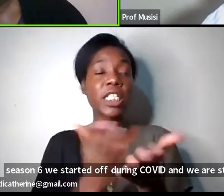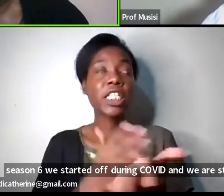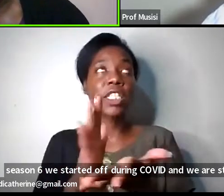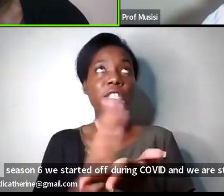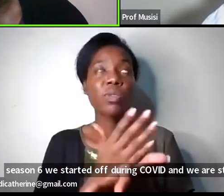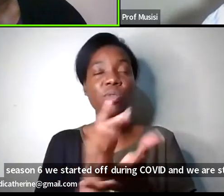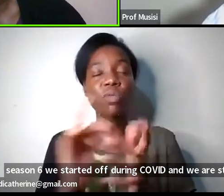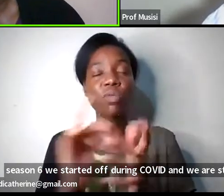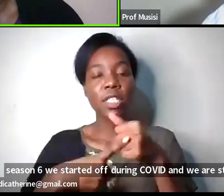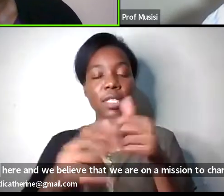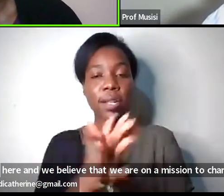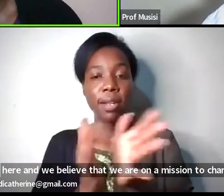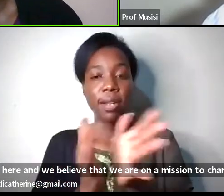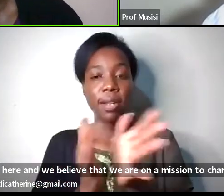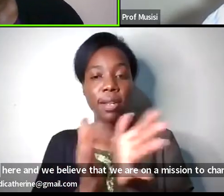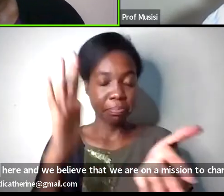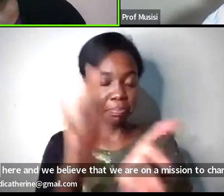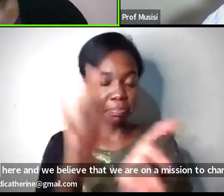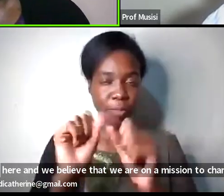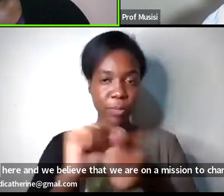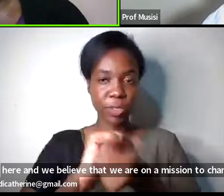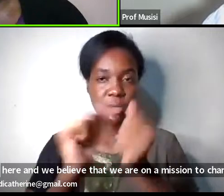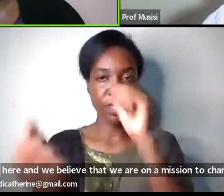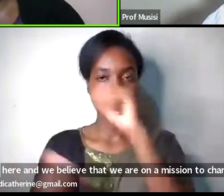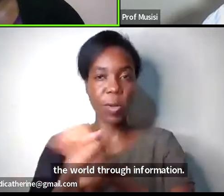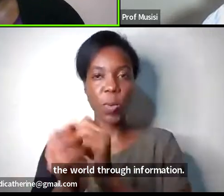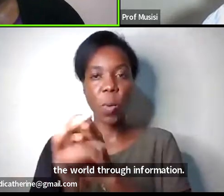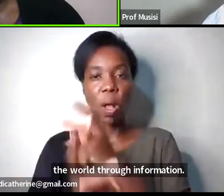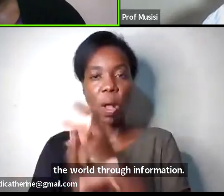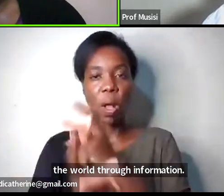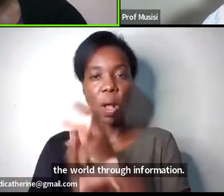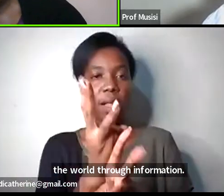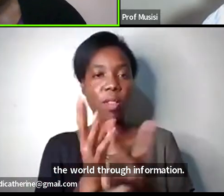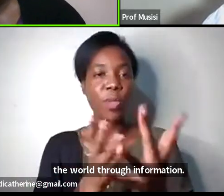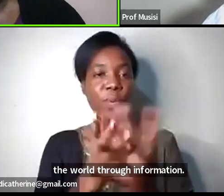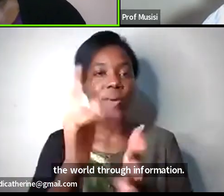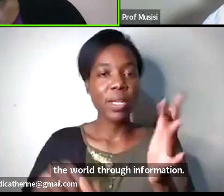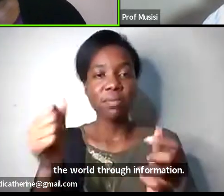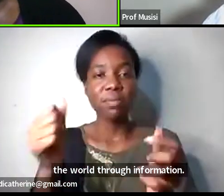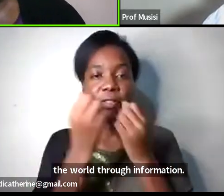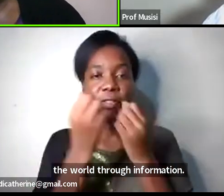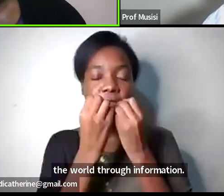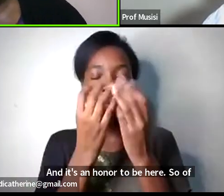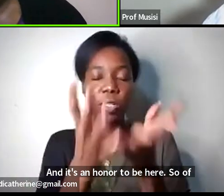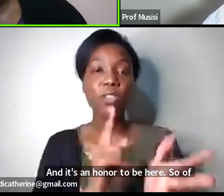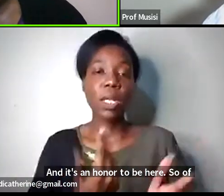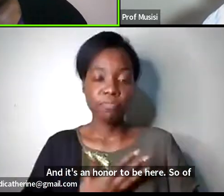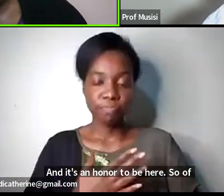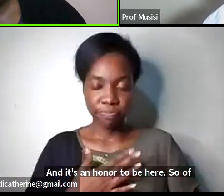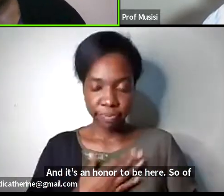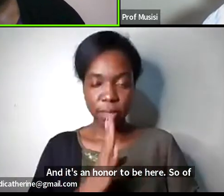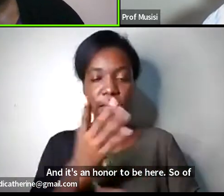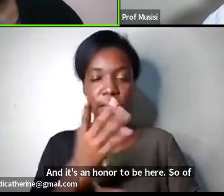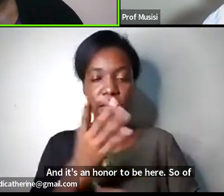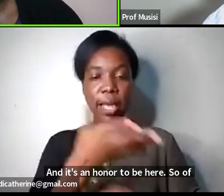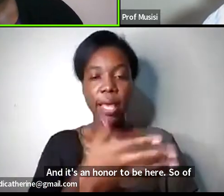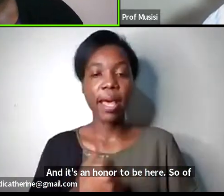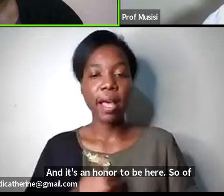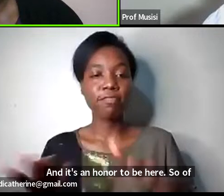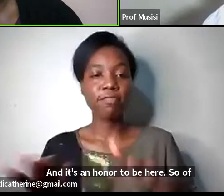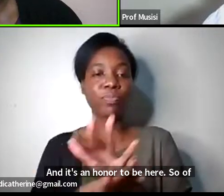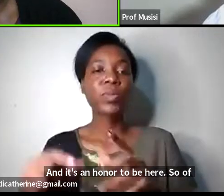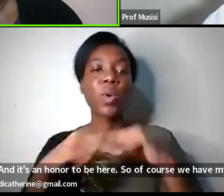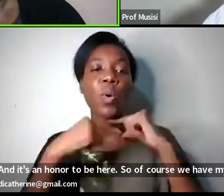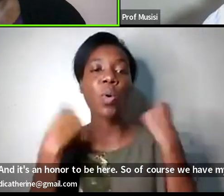on a mission to change the world through information. And it's an honor to be here. So, of course, we have my co-host, who is